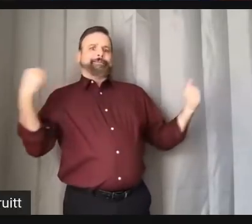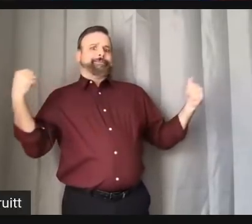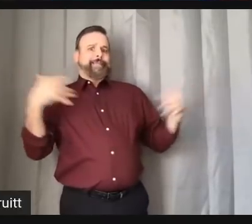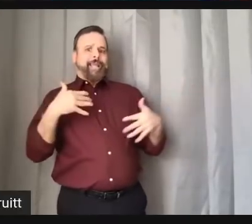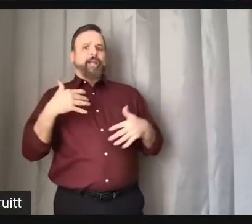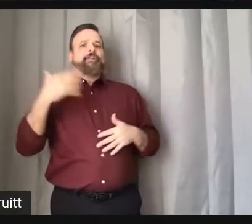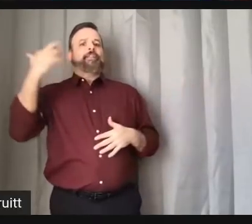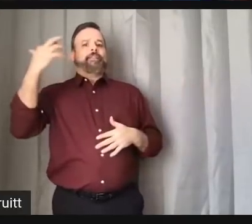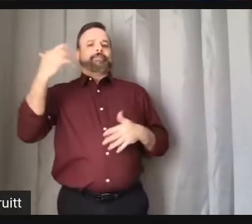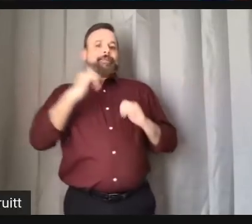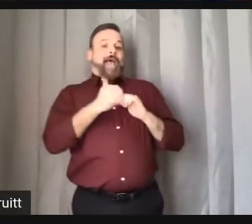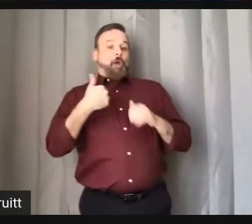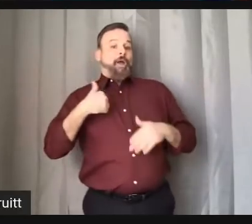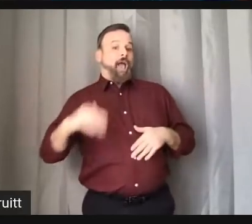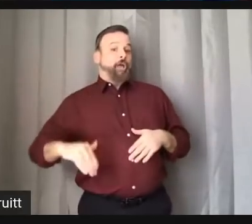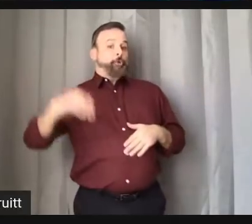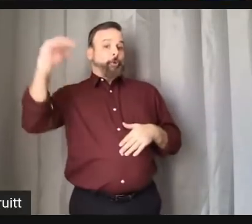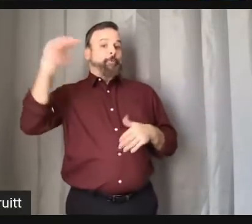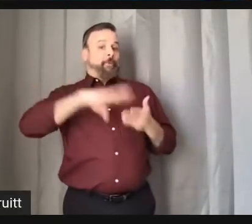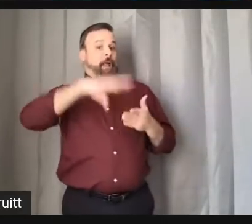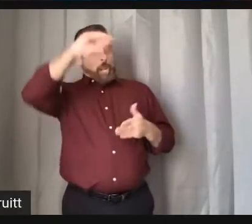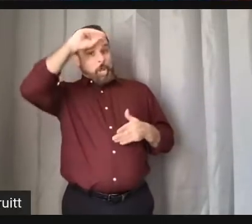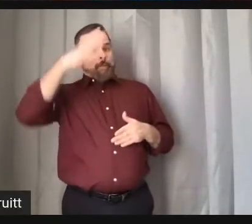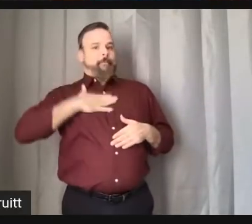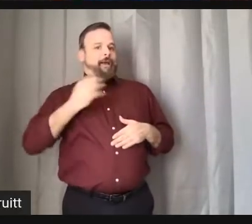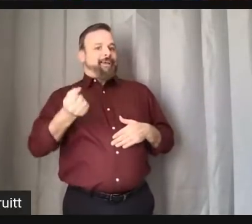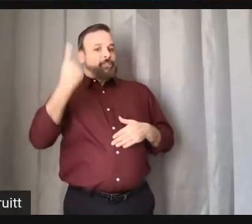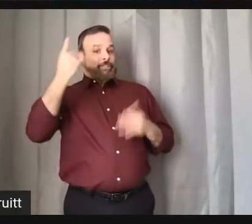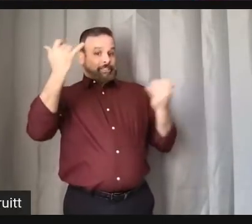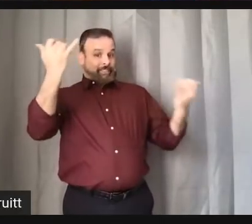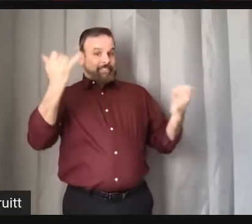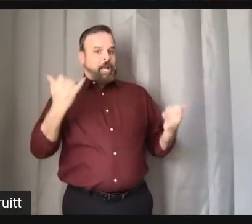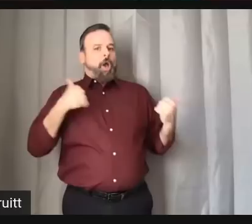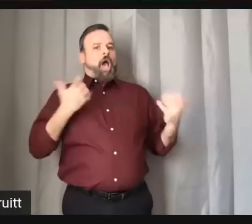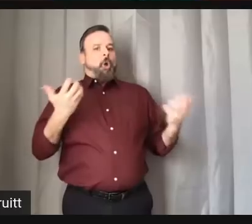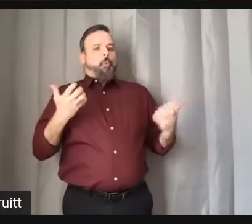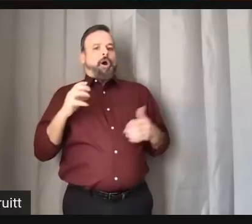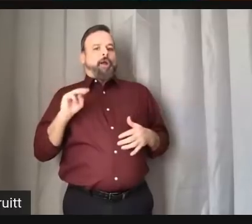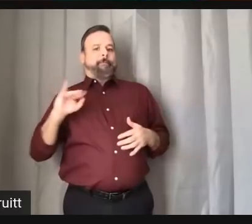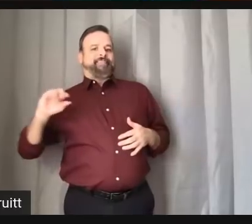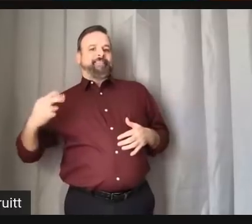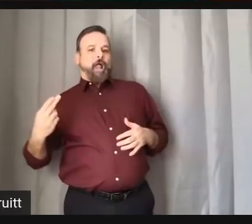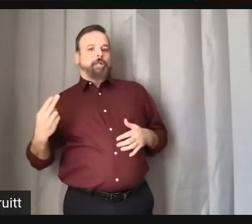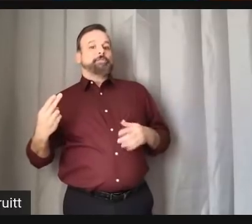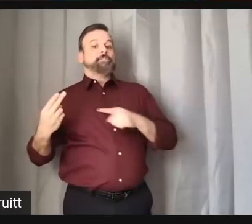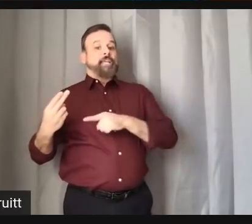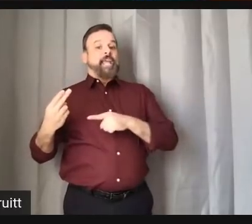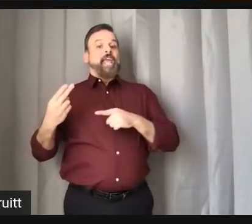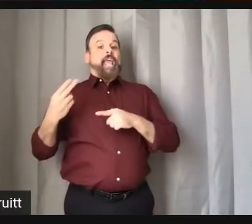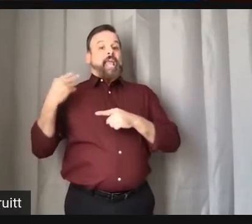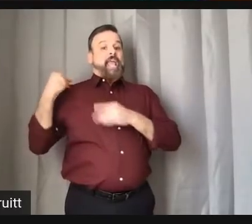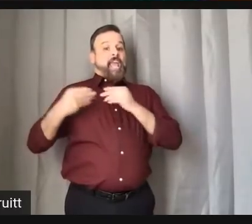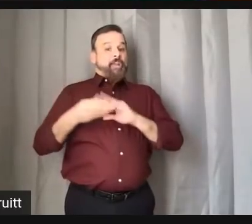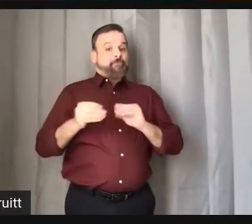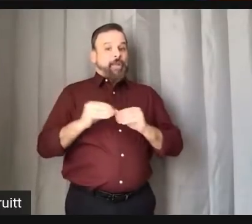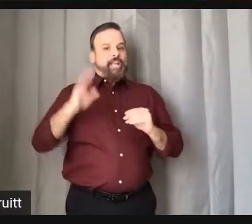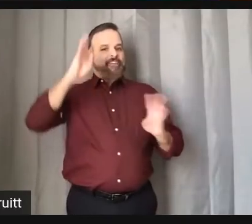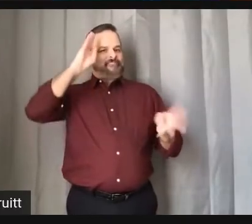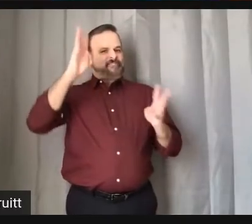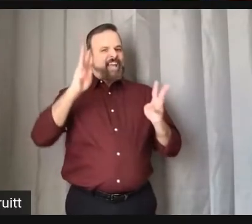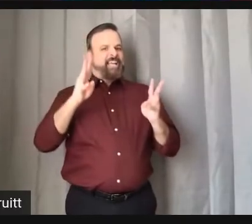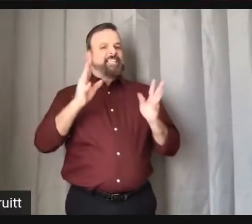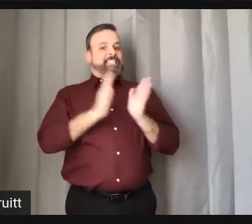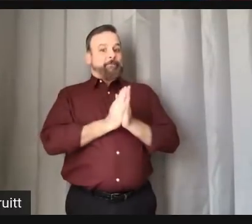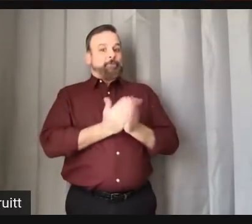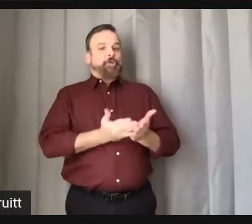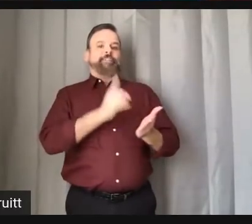I was raised. And that's my understanding now. And I wanted a mythology and a folklore in a book, in a fantasy book that spoke to